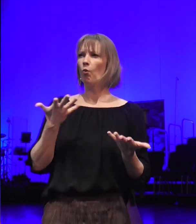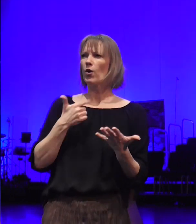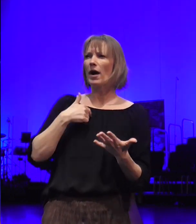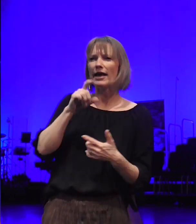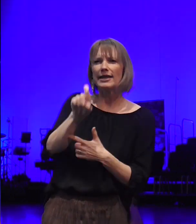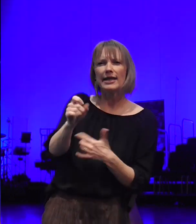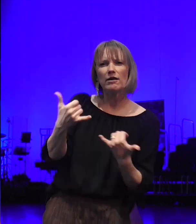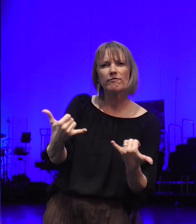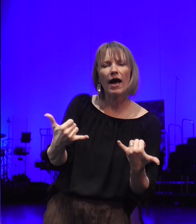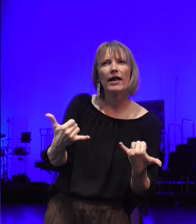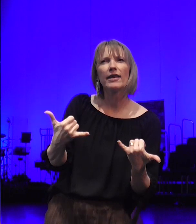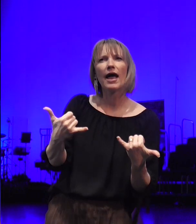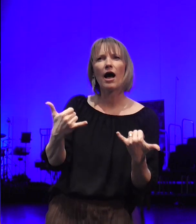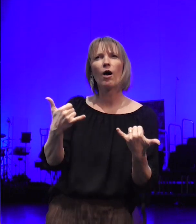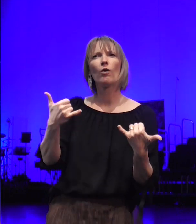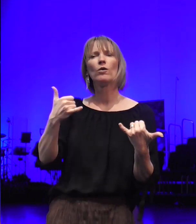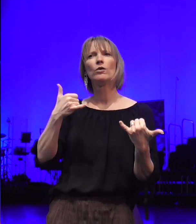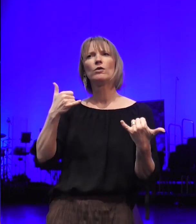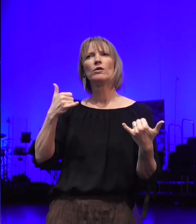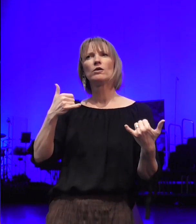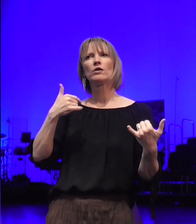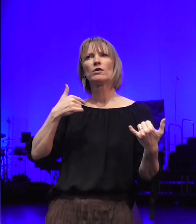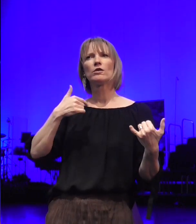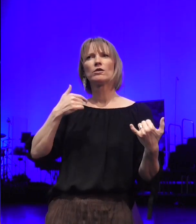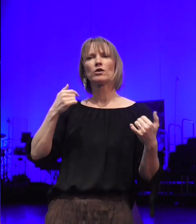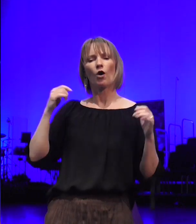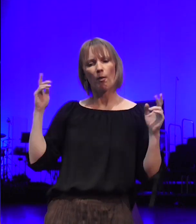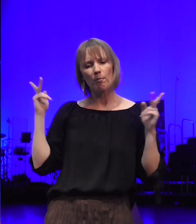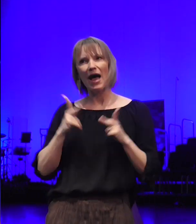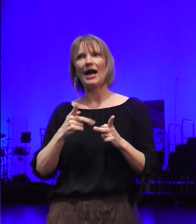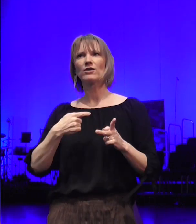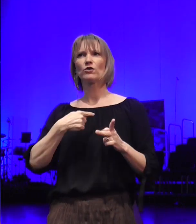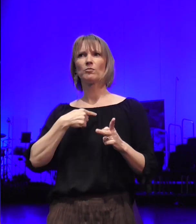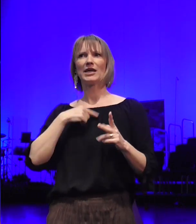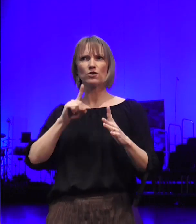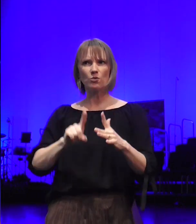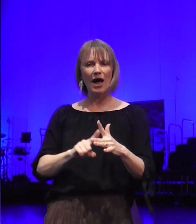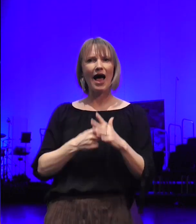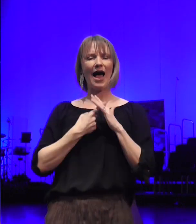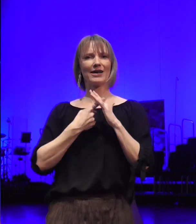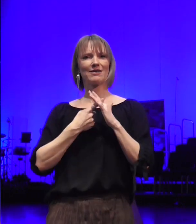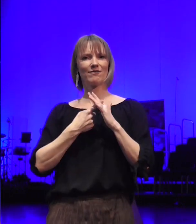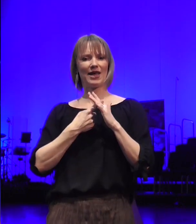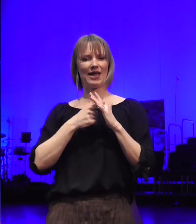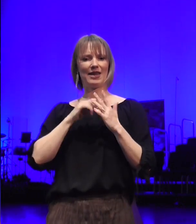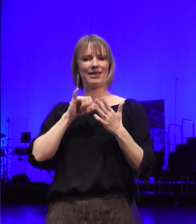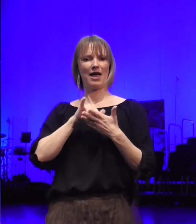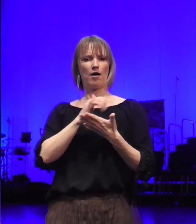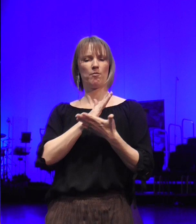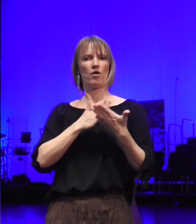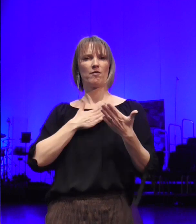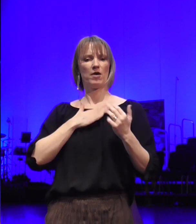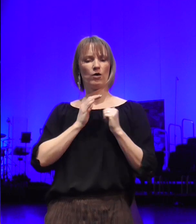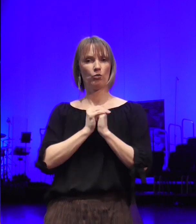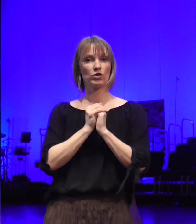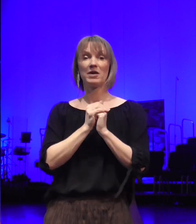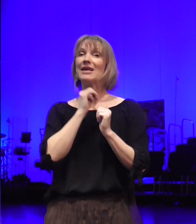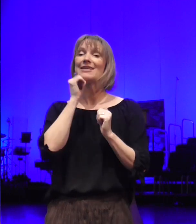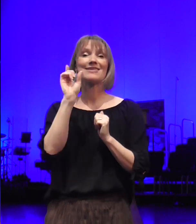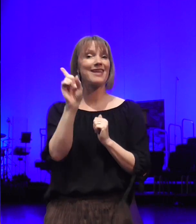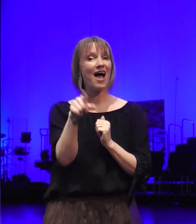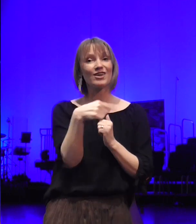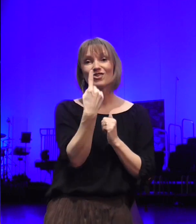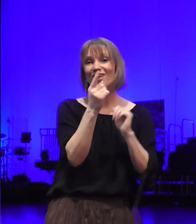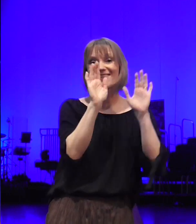right now to return myself to me and to activate that circuit of worship? Because it's not just on